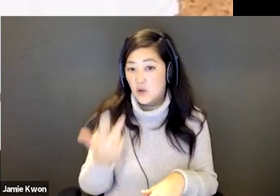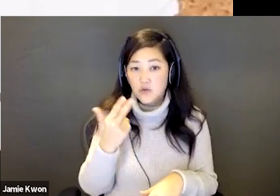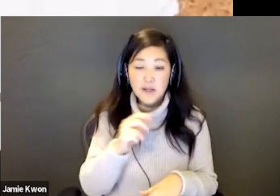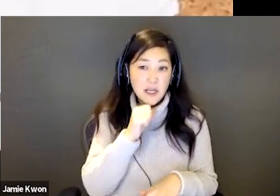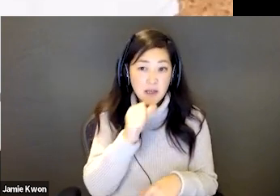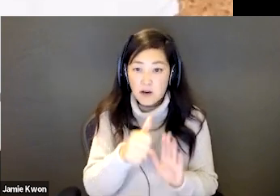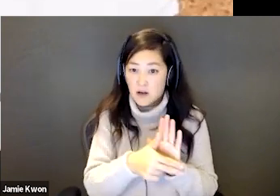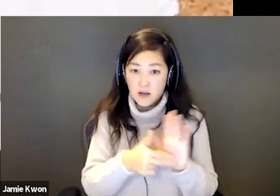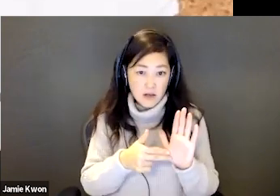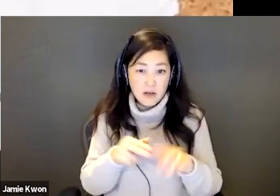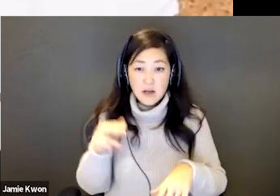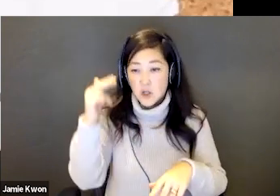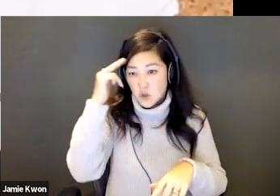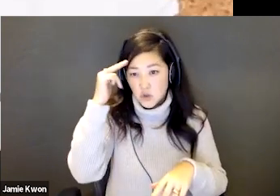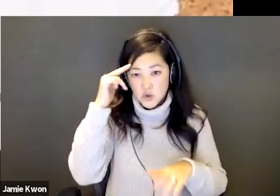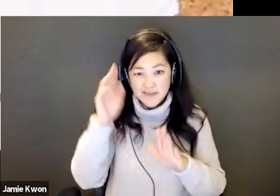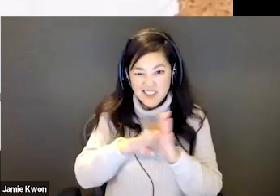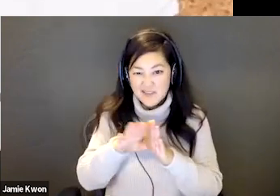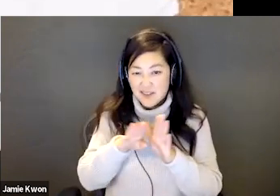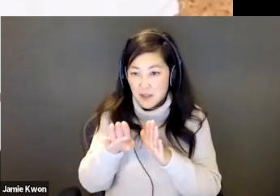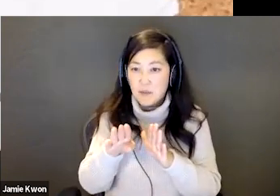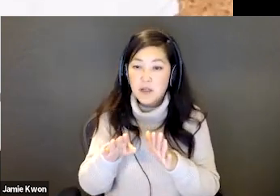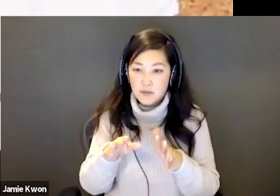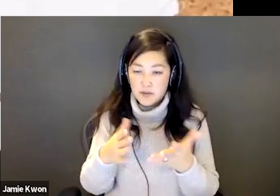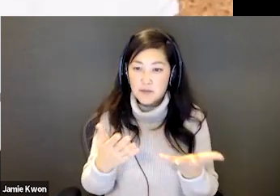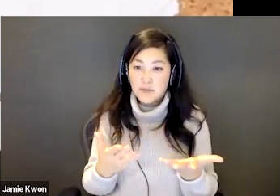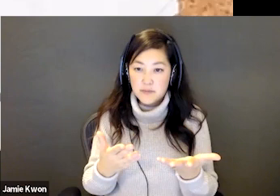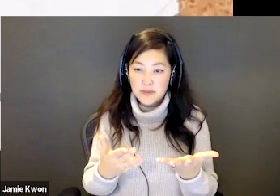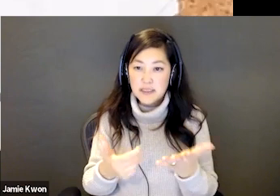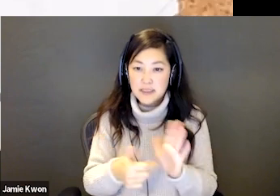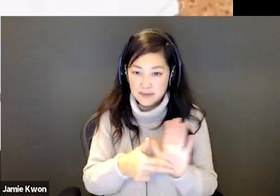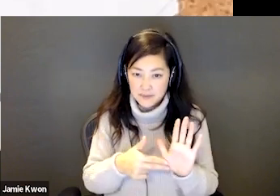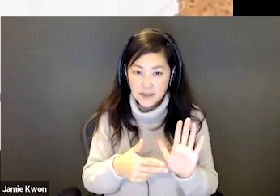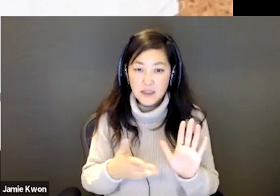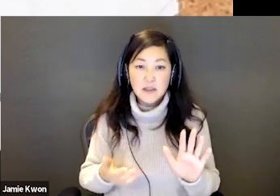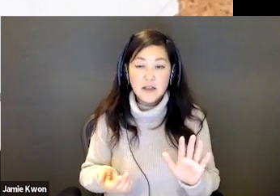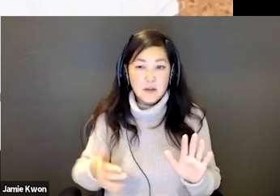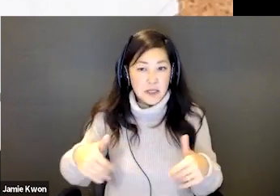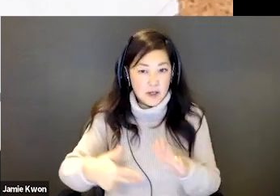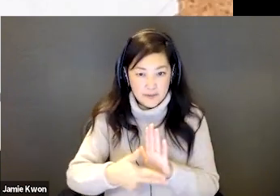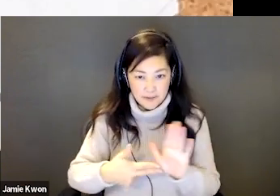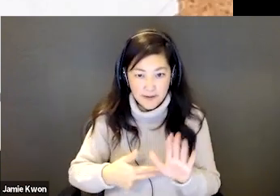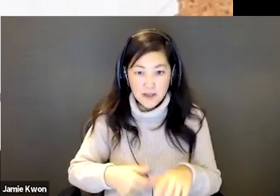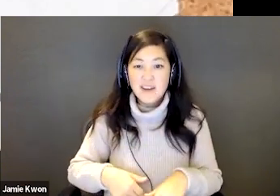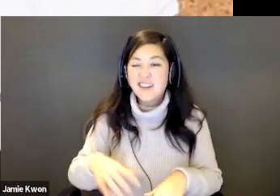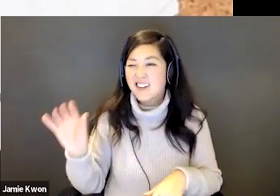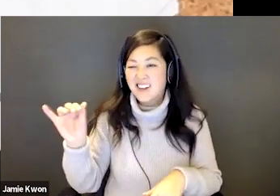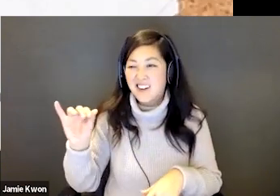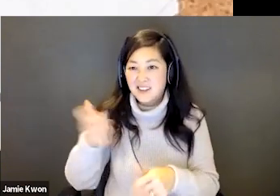undiagnosed neurodevelopmental conditions, and then frequent turnover in upper level management.